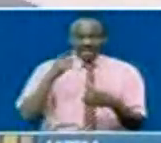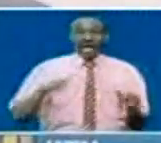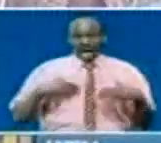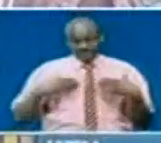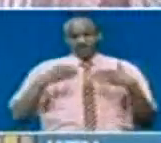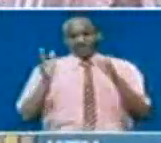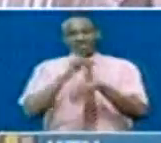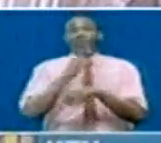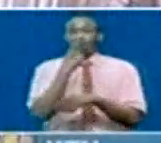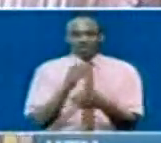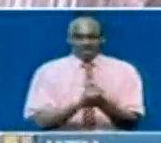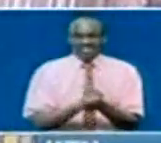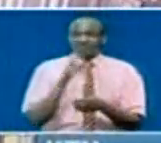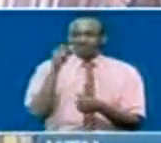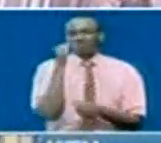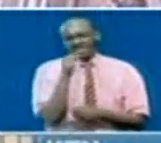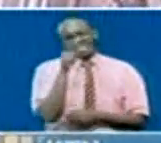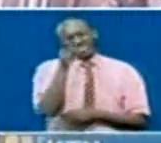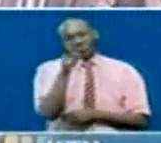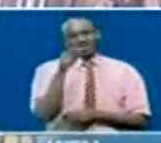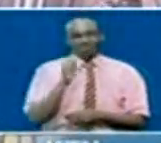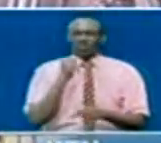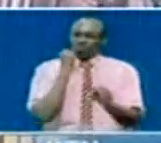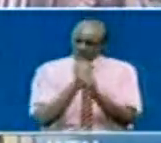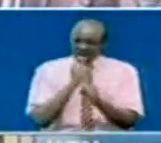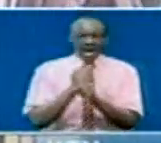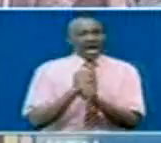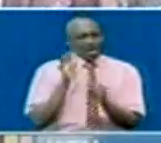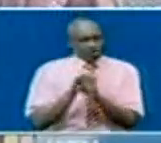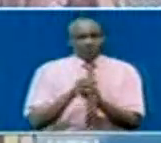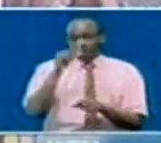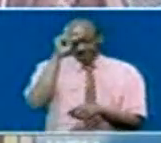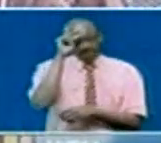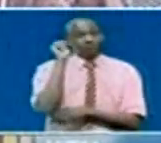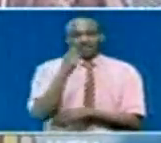birthday. Mzee ambaye amemfanyia kazi serikali hii ya Kenya.